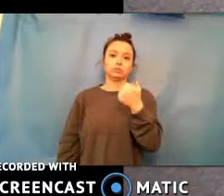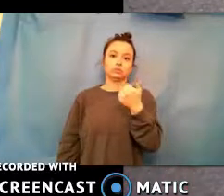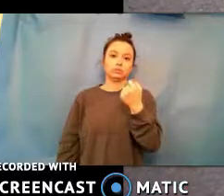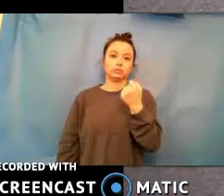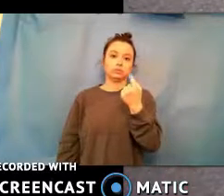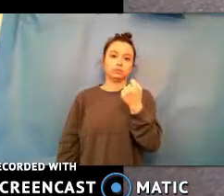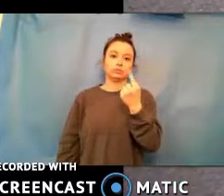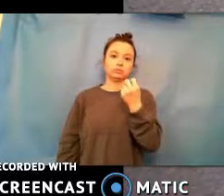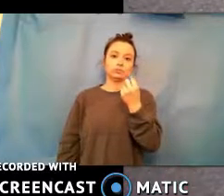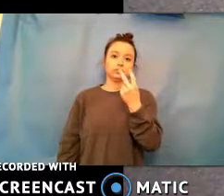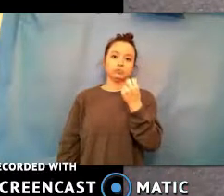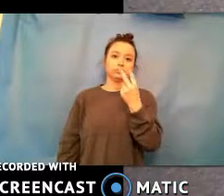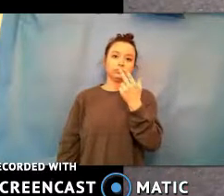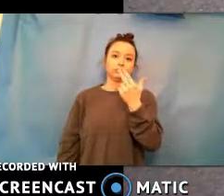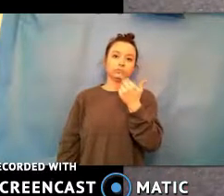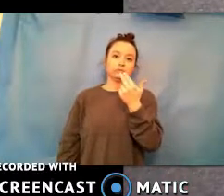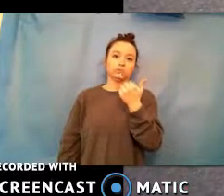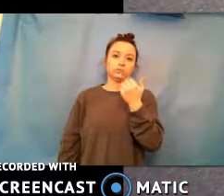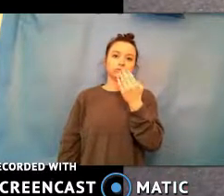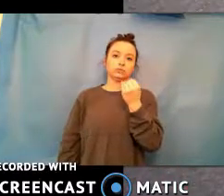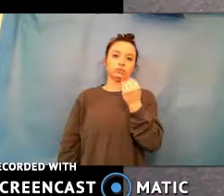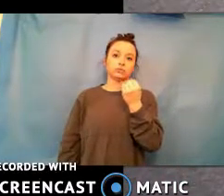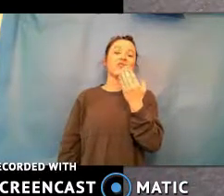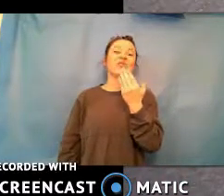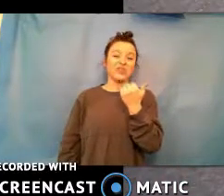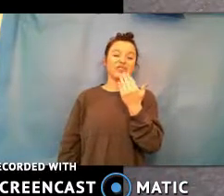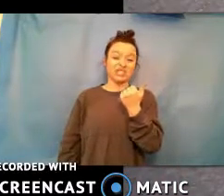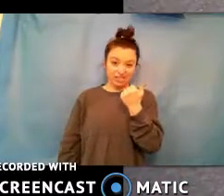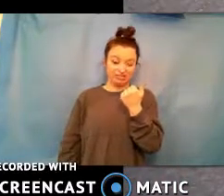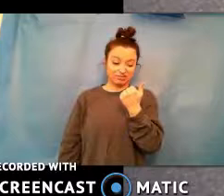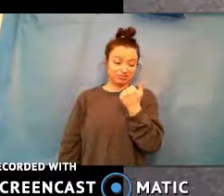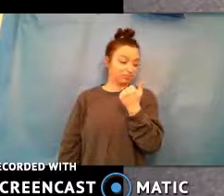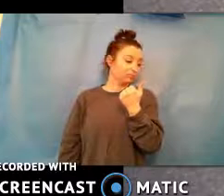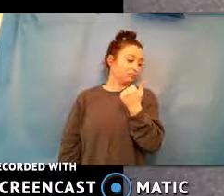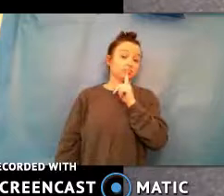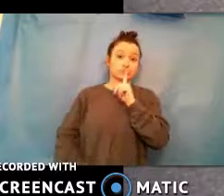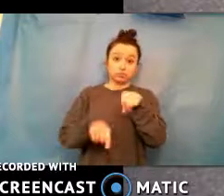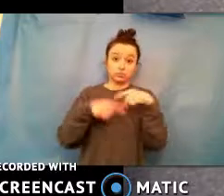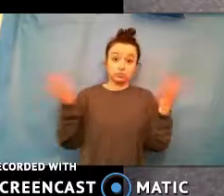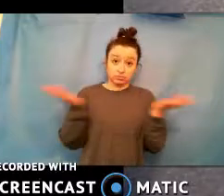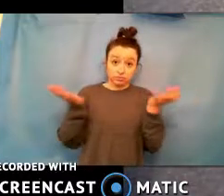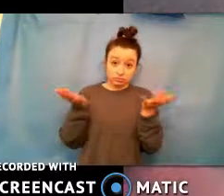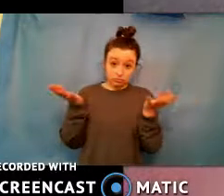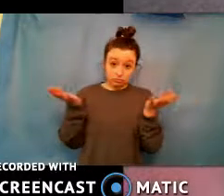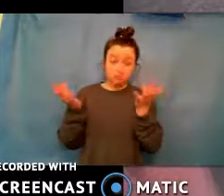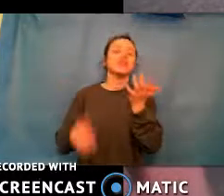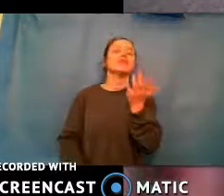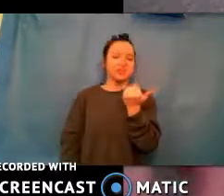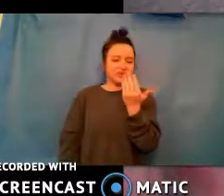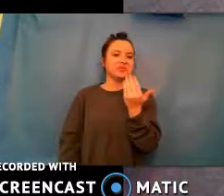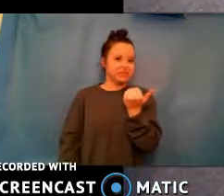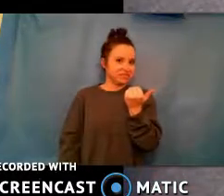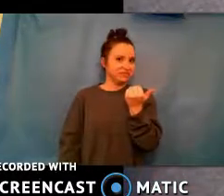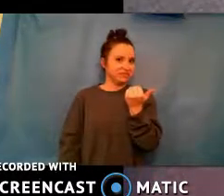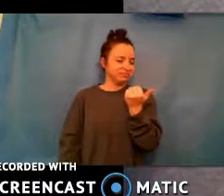9, 10, 11, 12, 13, 14, 15. So what's my answer?